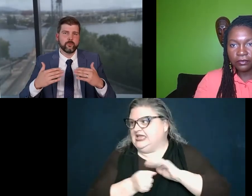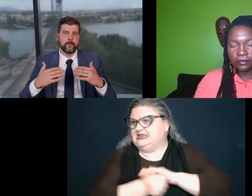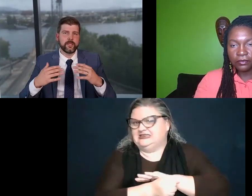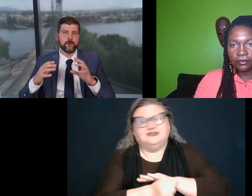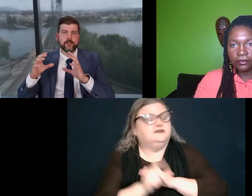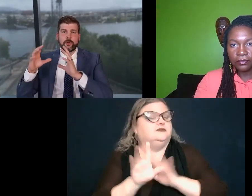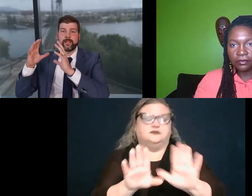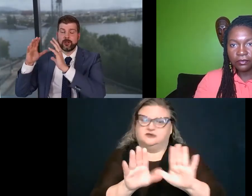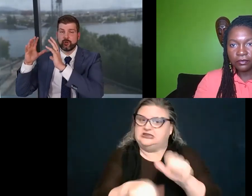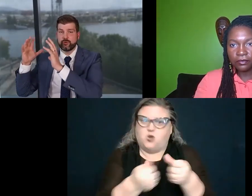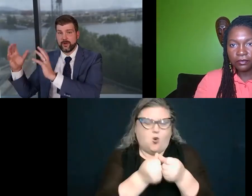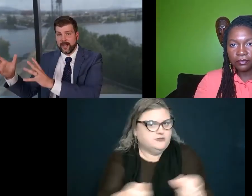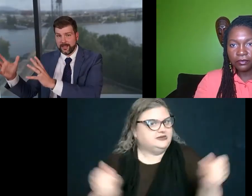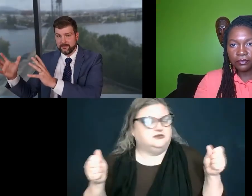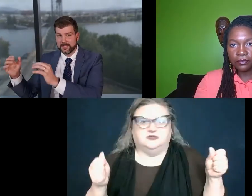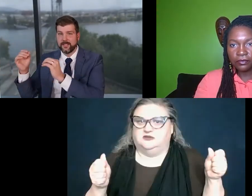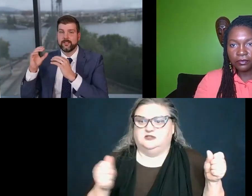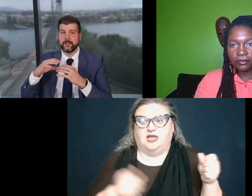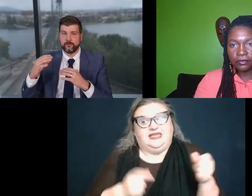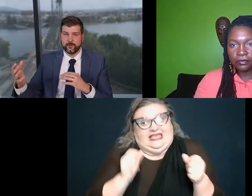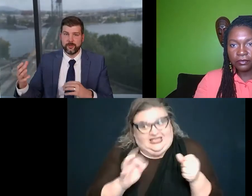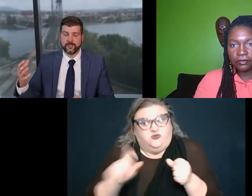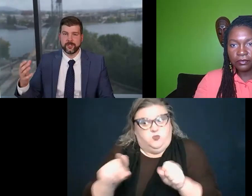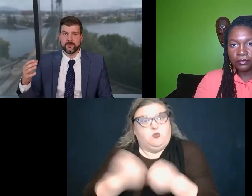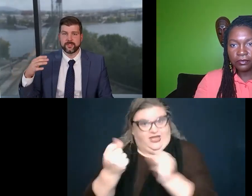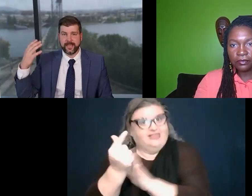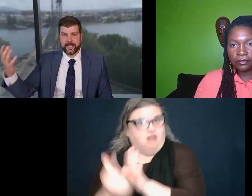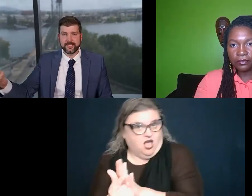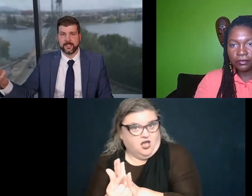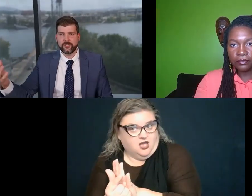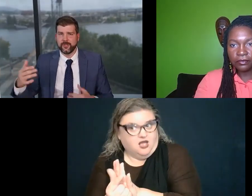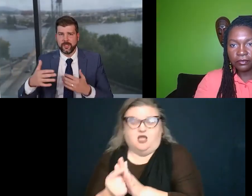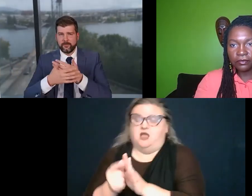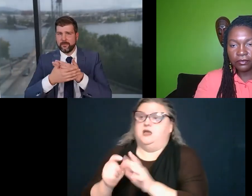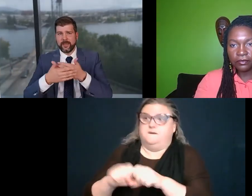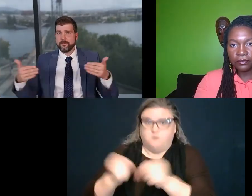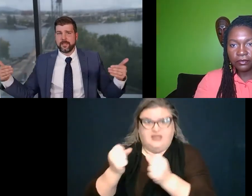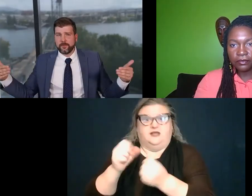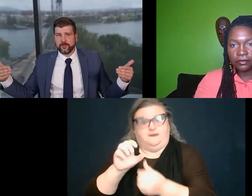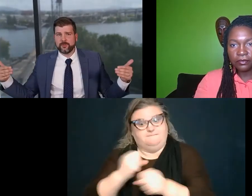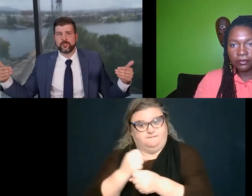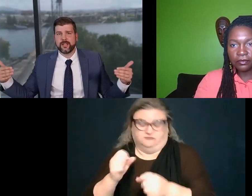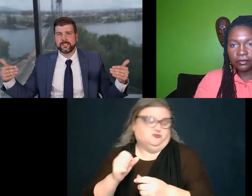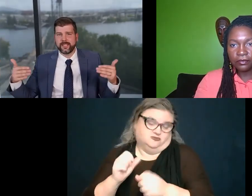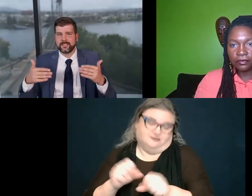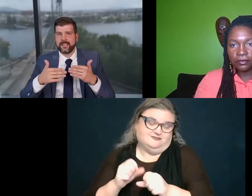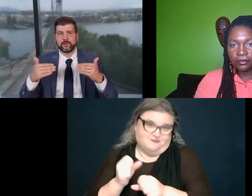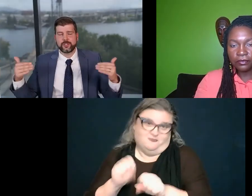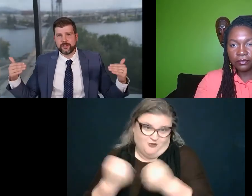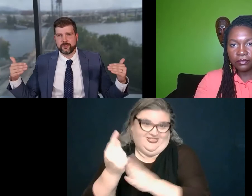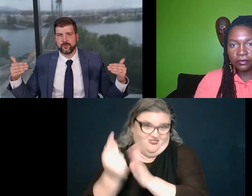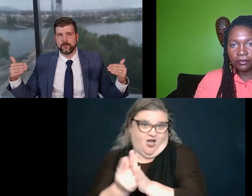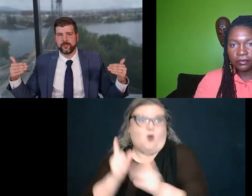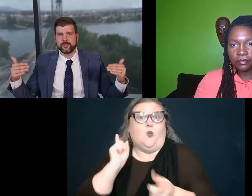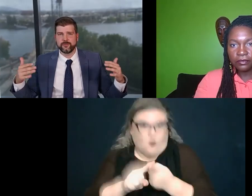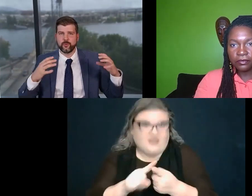really when people are committing crimes that are fueled by drug use that it's an issue. But many people use drugs and it's never turned